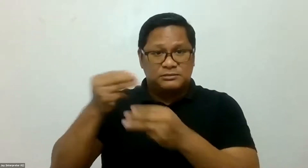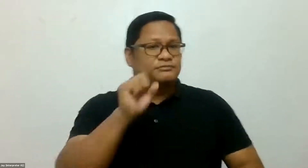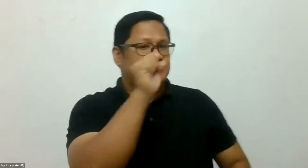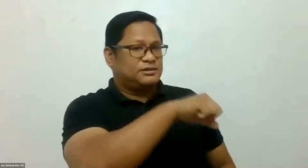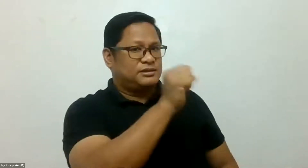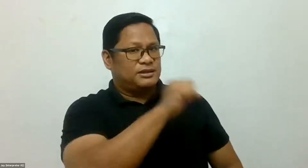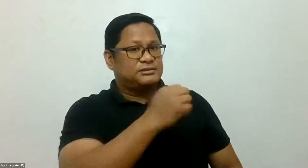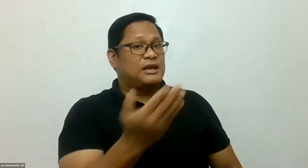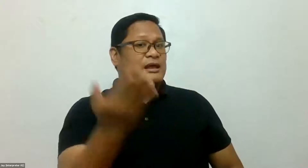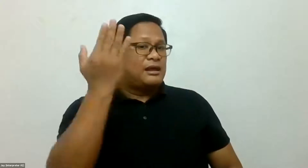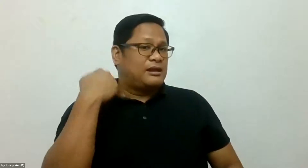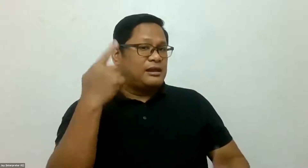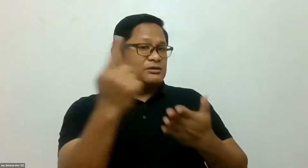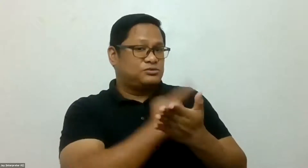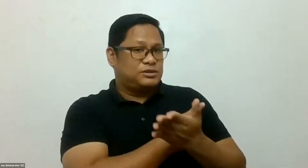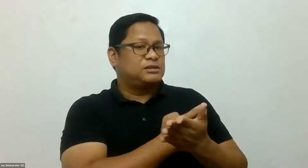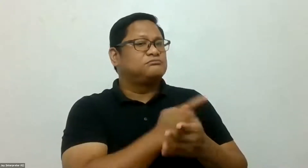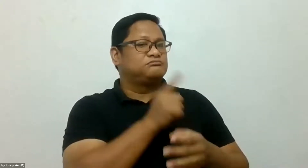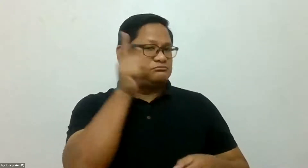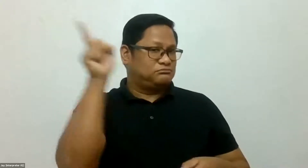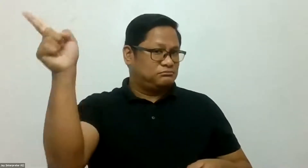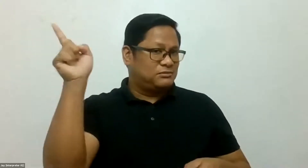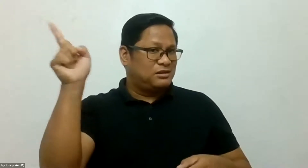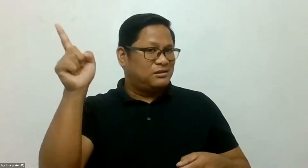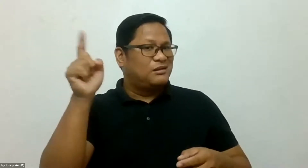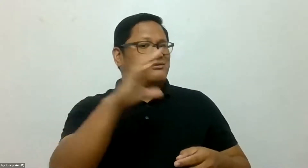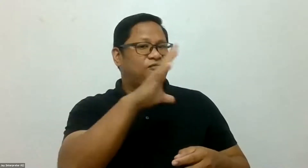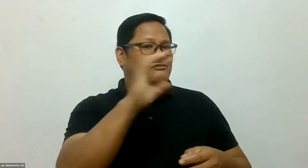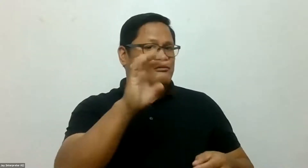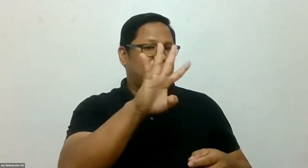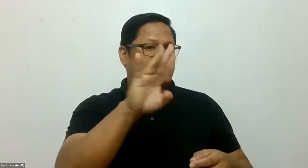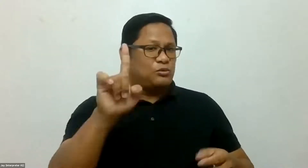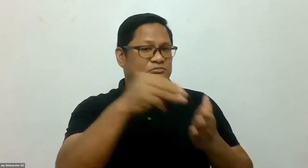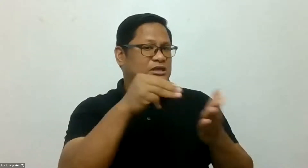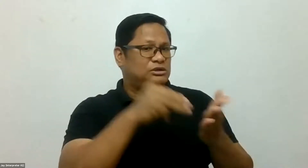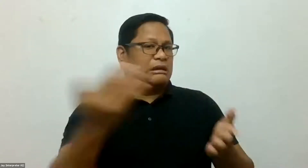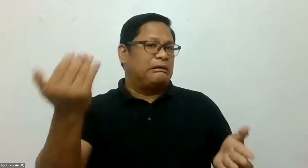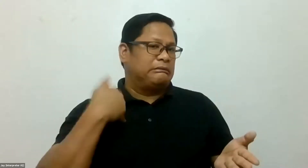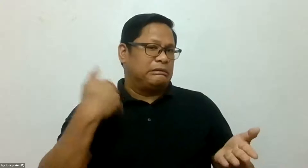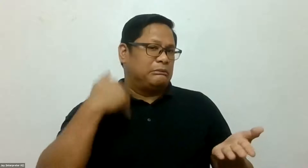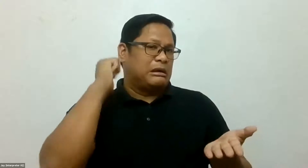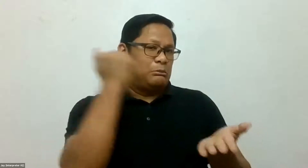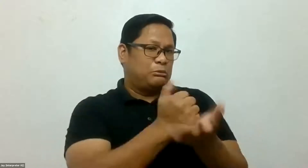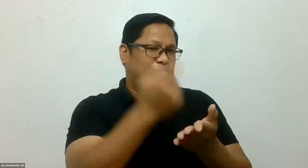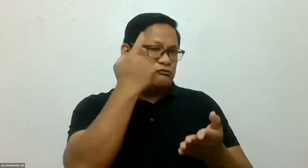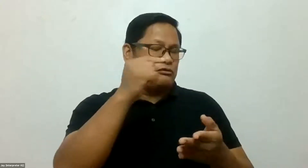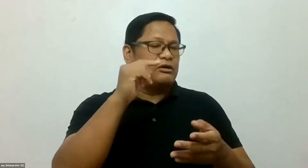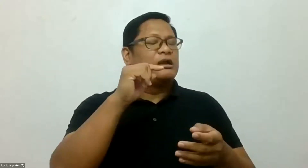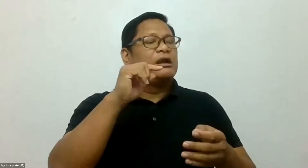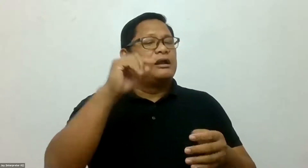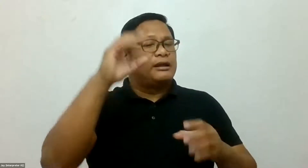week, I was informed na hindi po inaprubahan yung 541 million pesos for Cancer Assistance Fund.